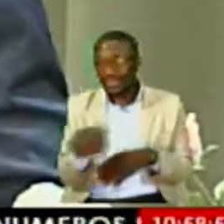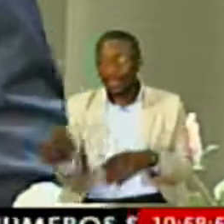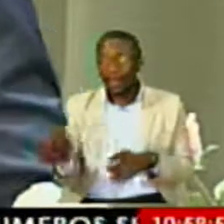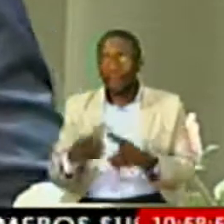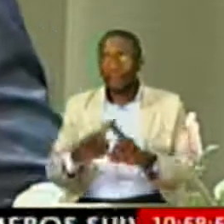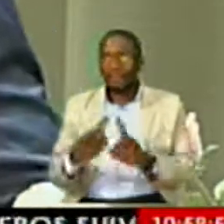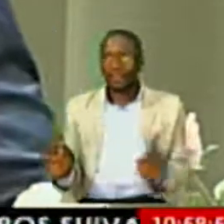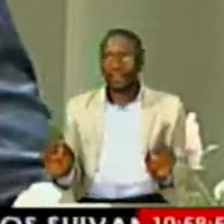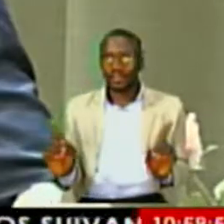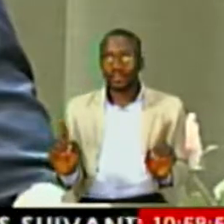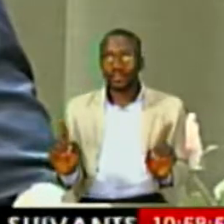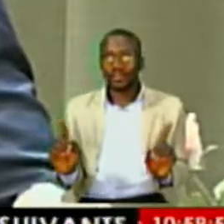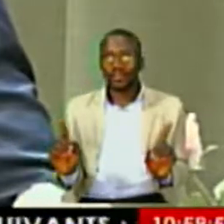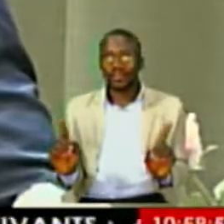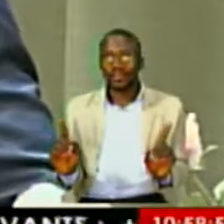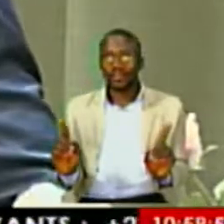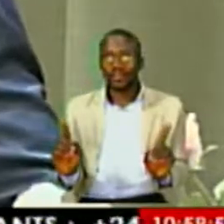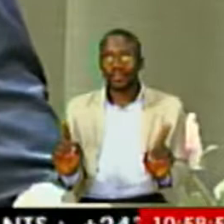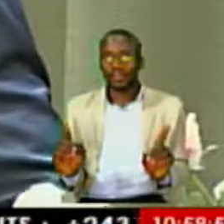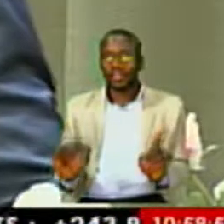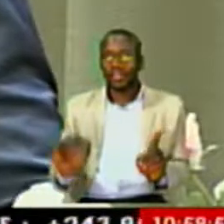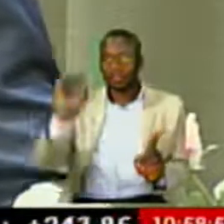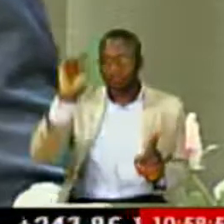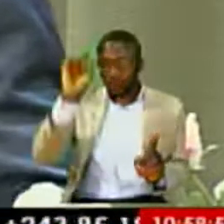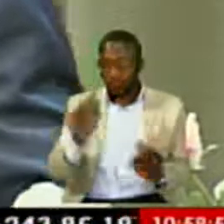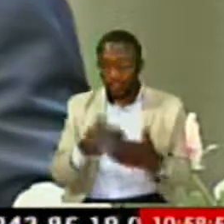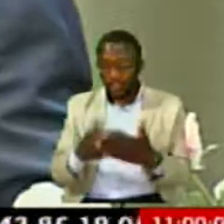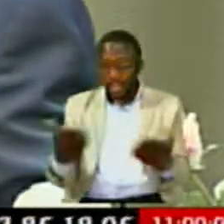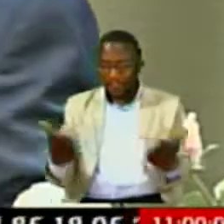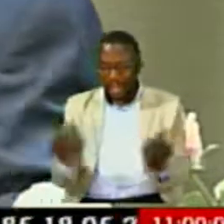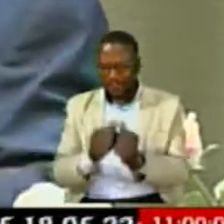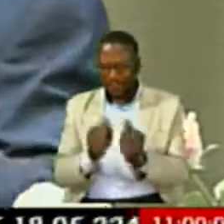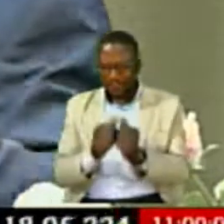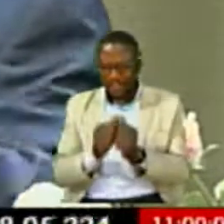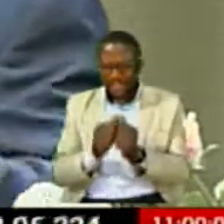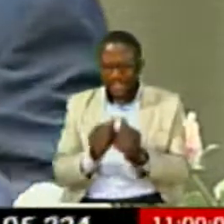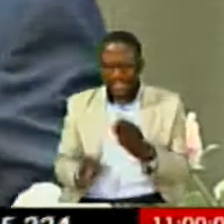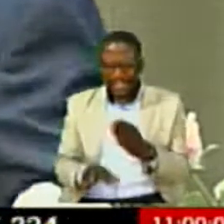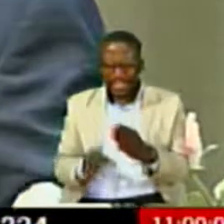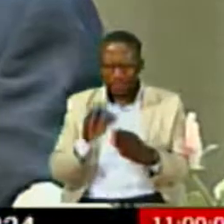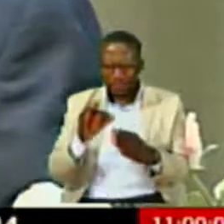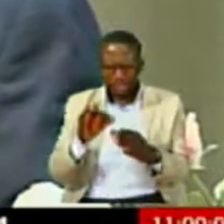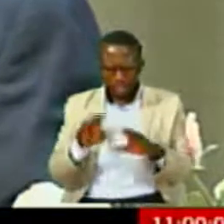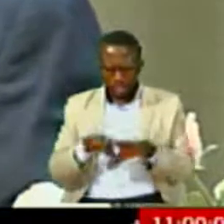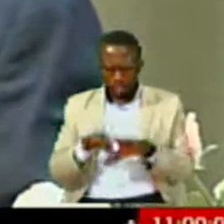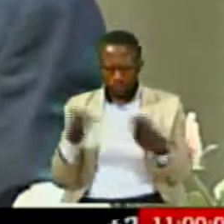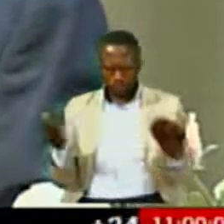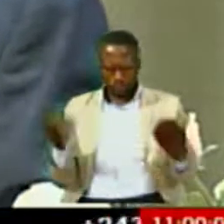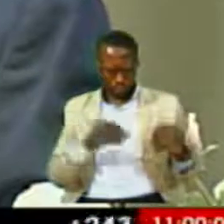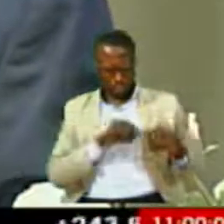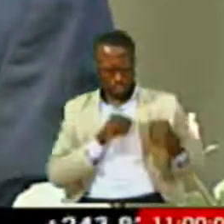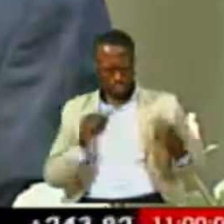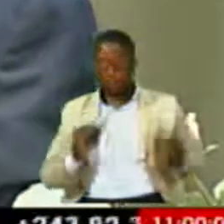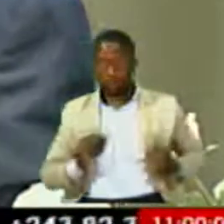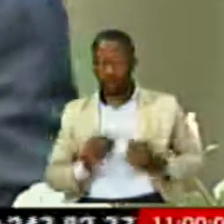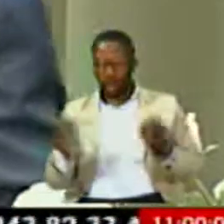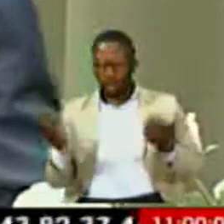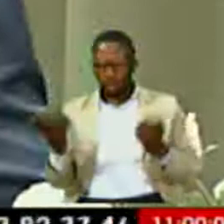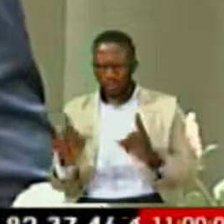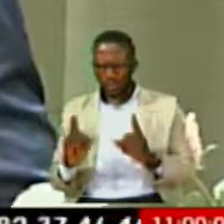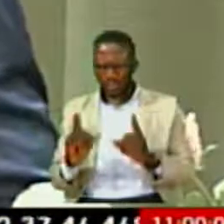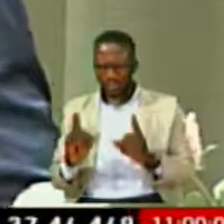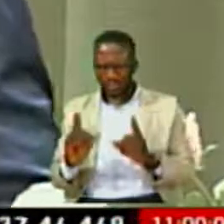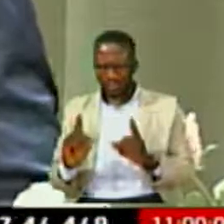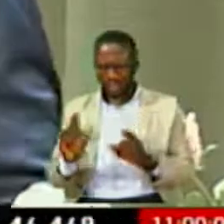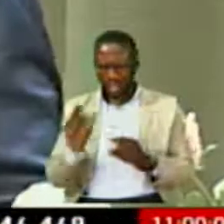somewhere else. But we need to be attentive. We need to open our heart. Quand la parole de Dieu est prêchée,